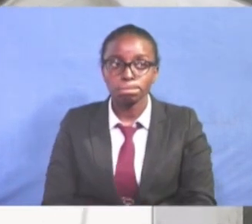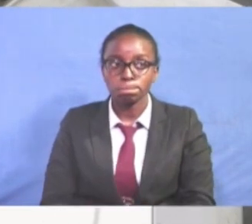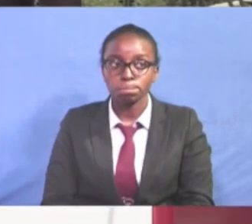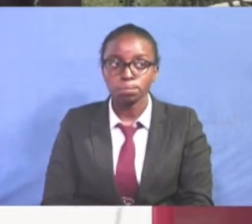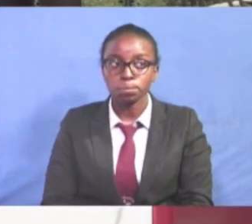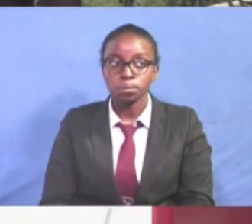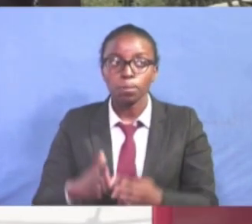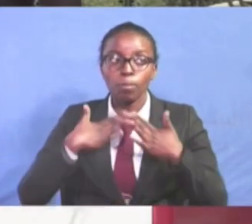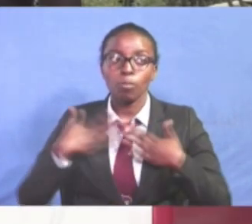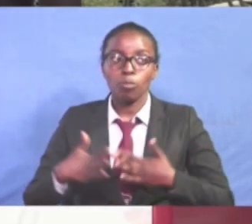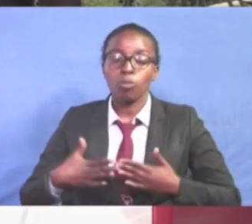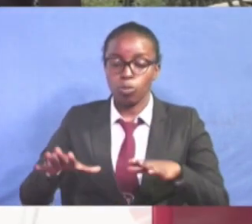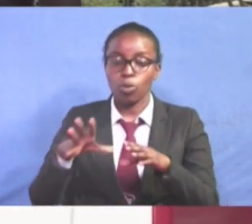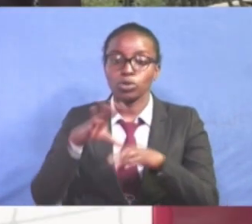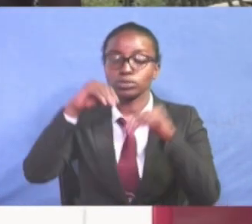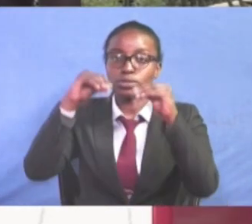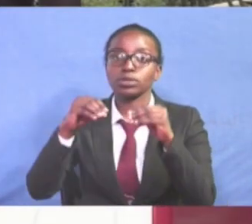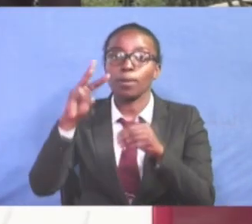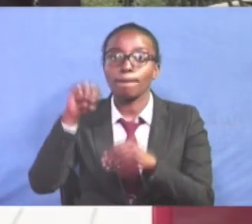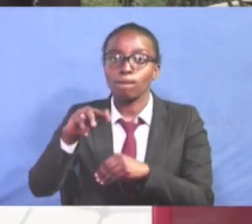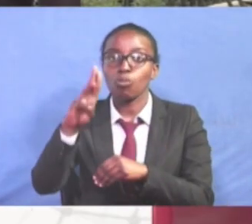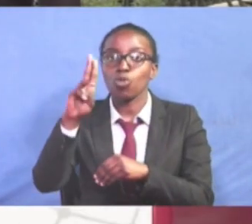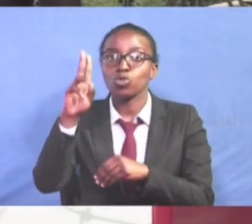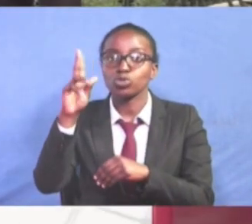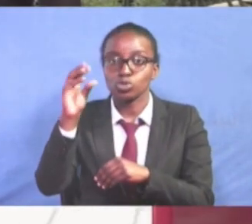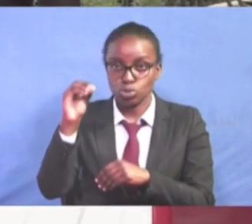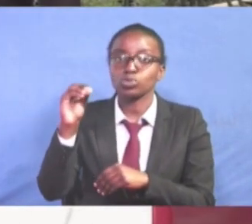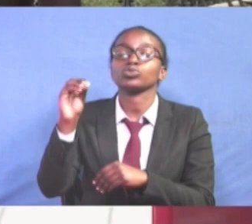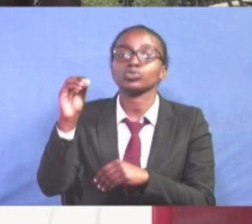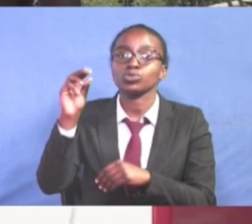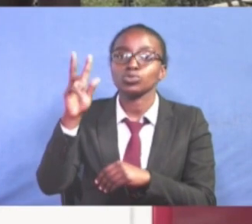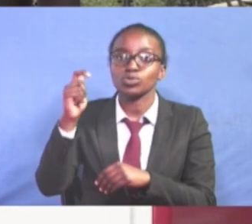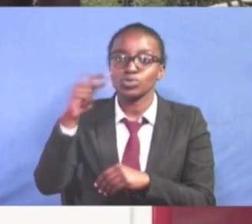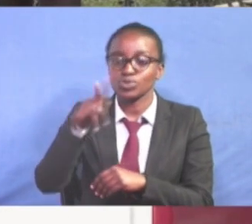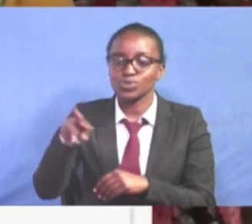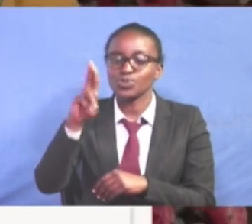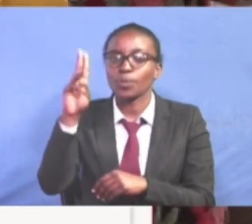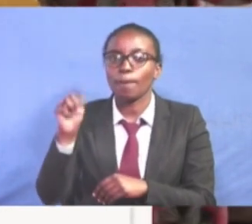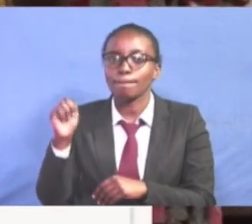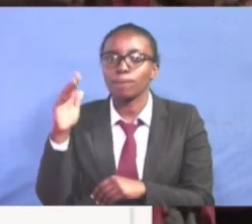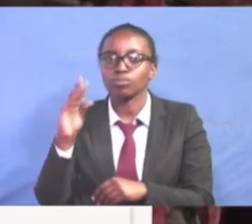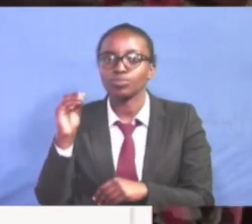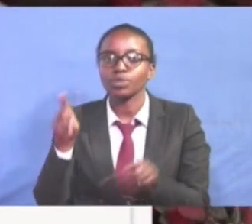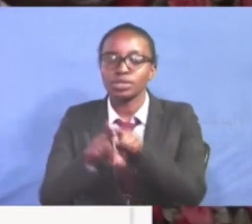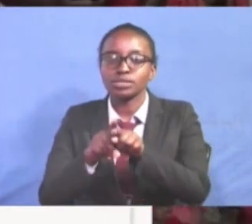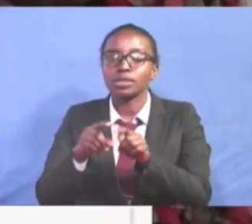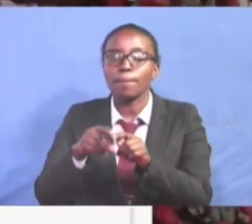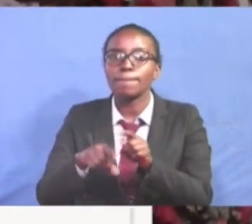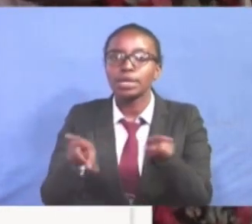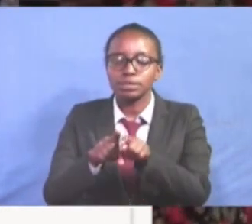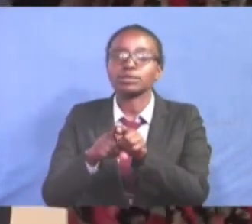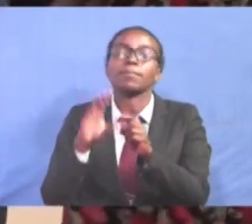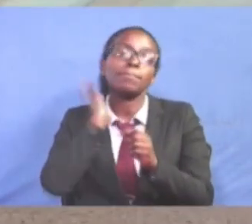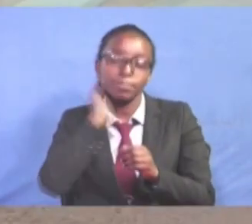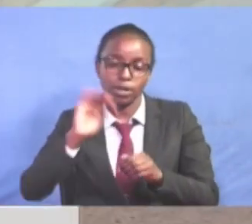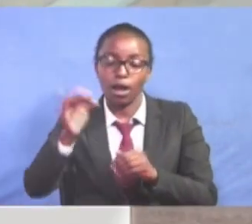His body was taken to Monzuna Mona Lisa Funeral Home in Kabati, Murang'a County, while the wreckage of both vehicles was towed to Juja Police